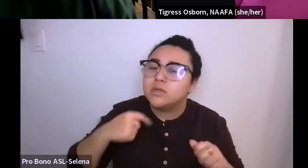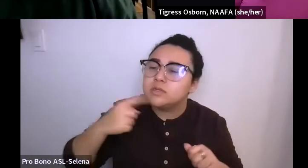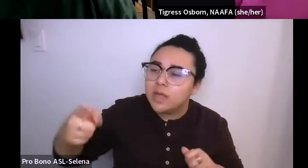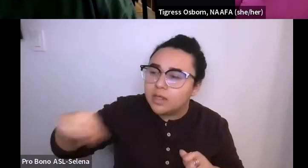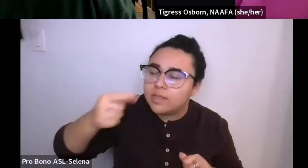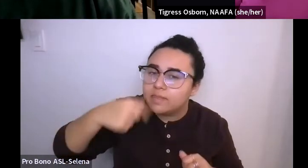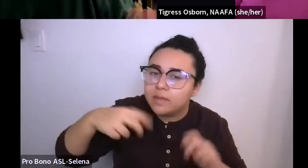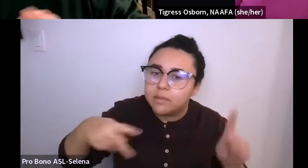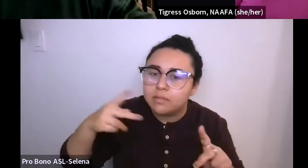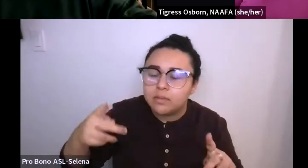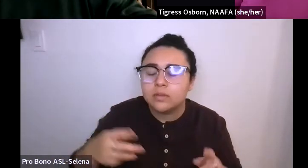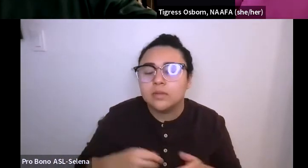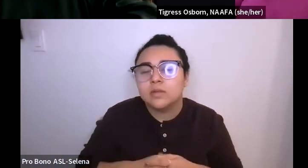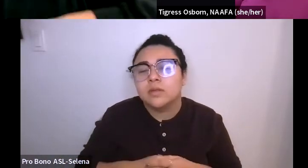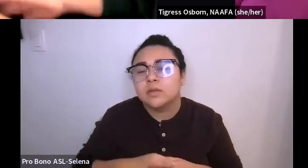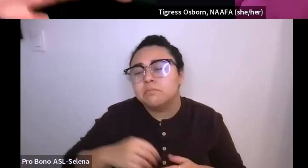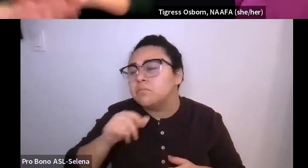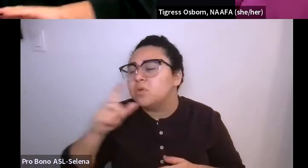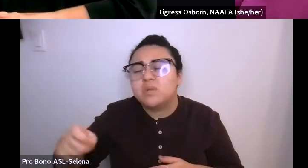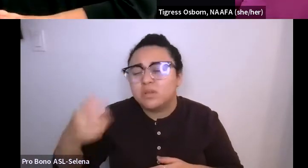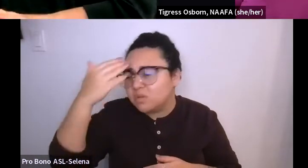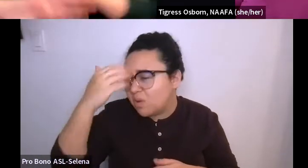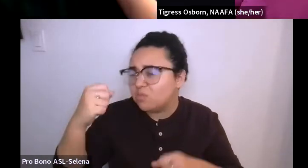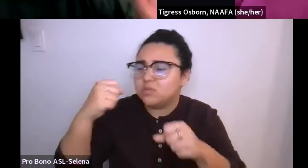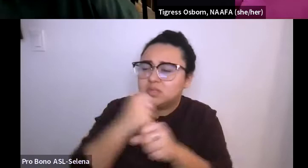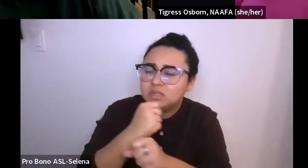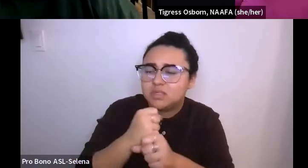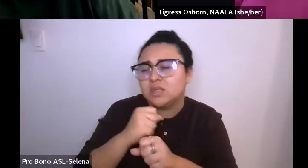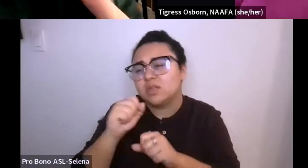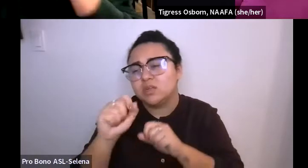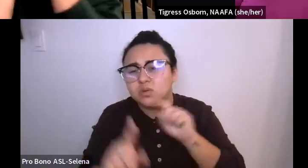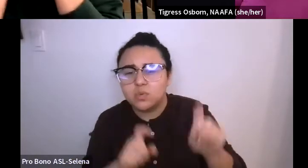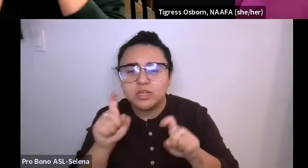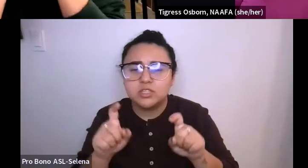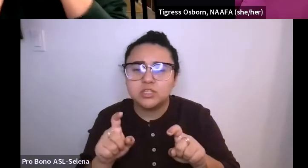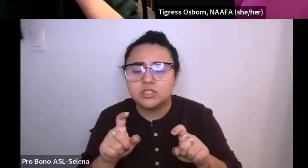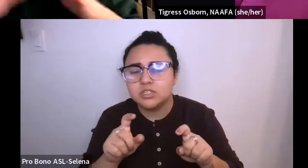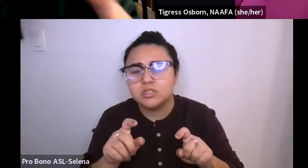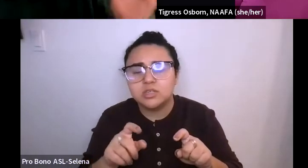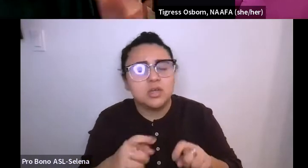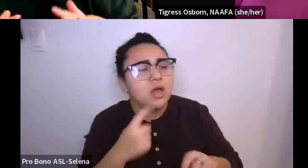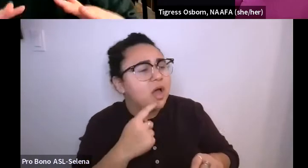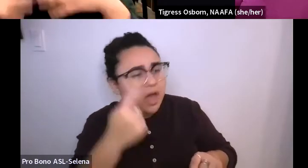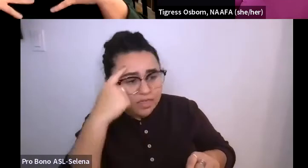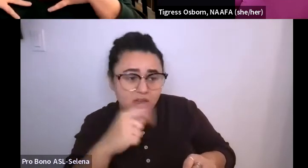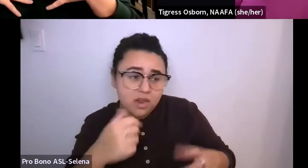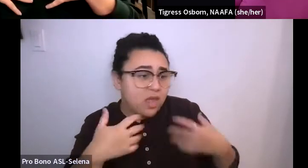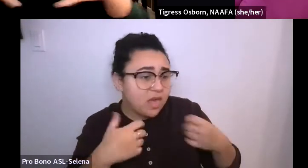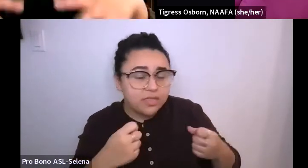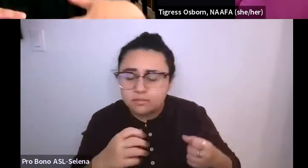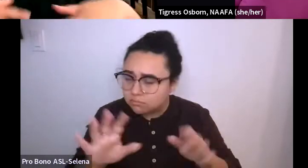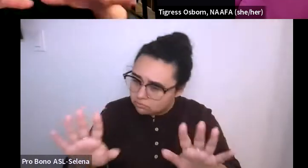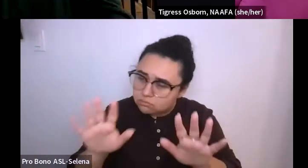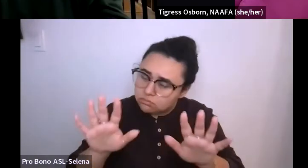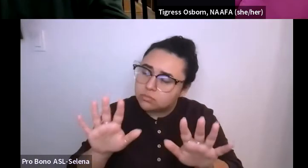you don't need to know all the statistics and all of the, you know, all of the questions you have about, but I thought it was unhealthy or whatever. Maybe you just need to